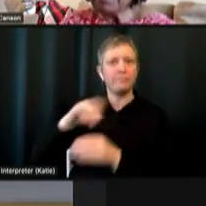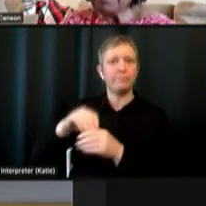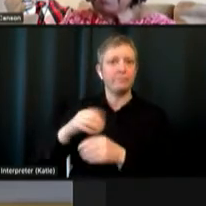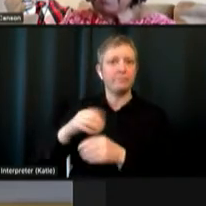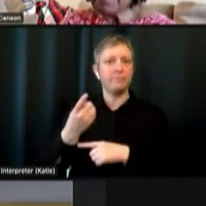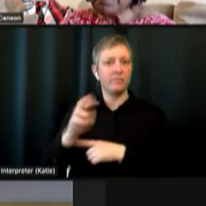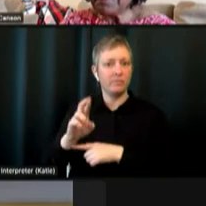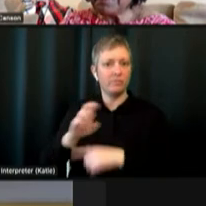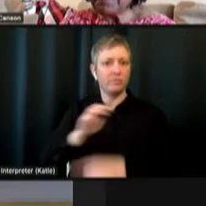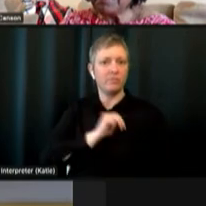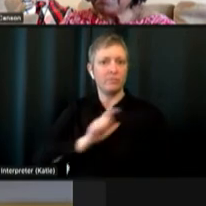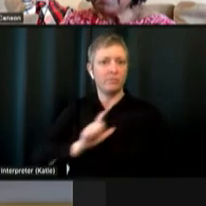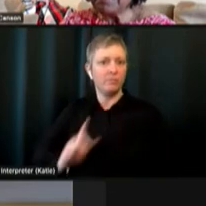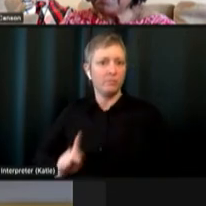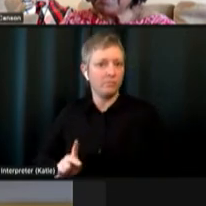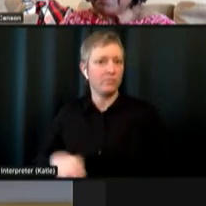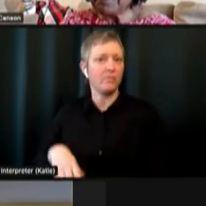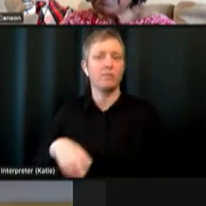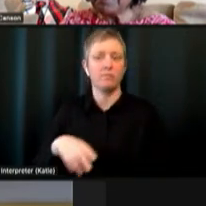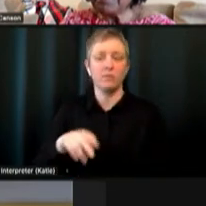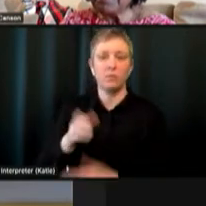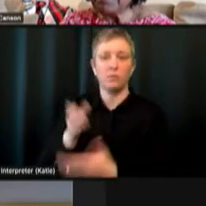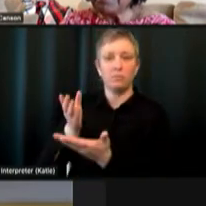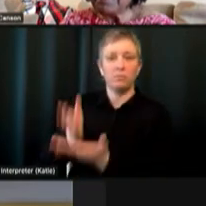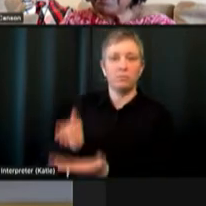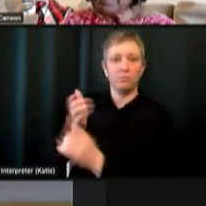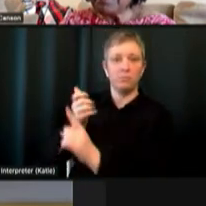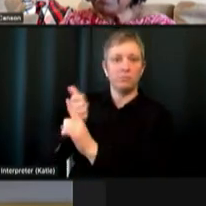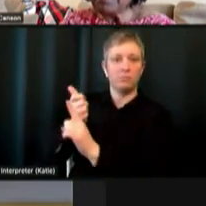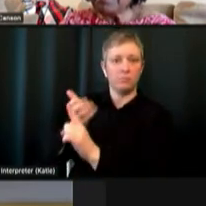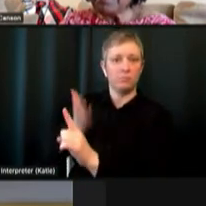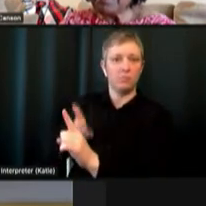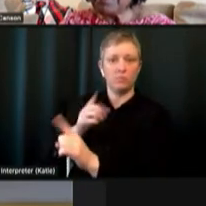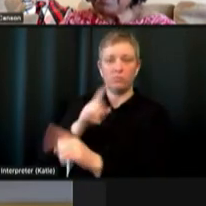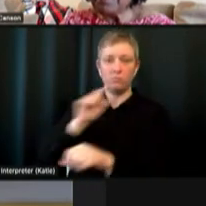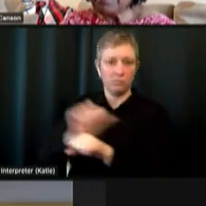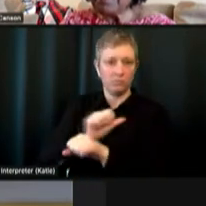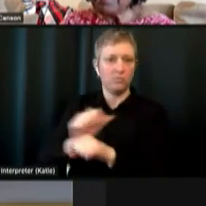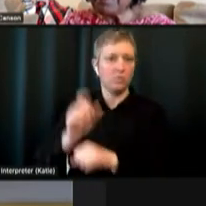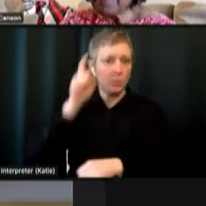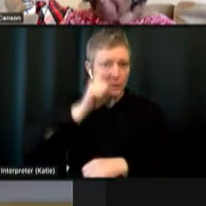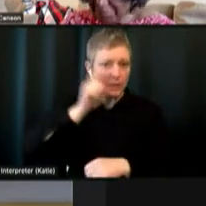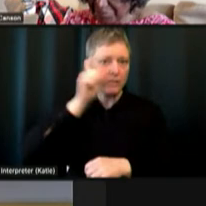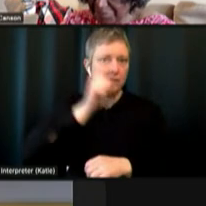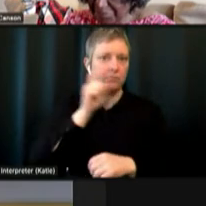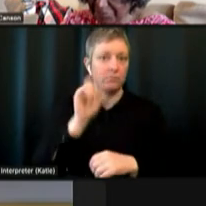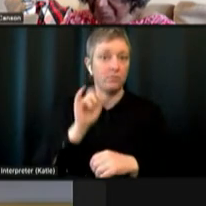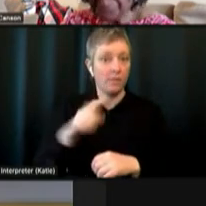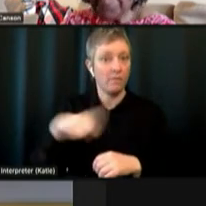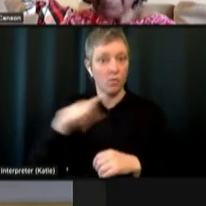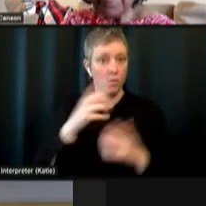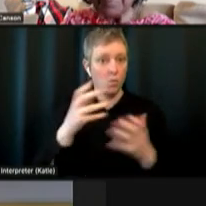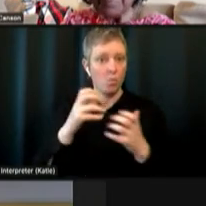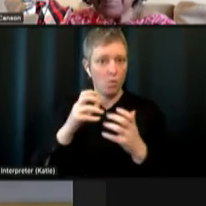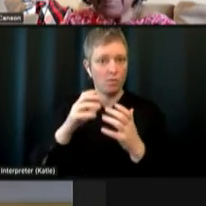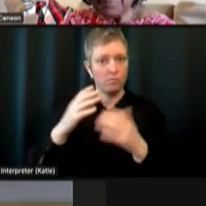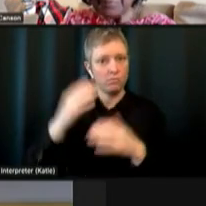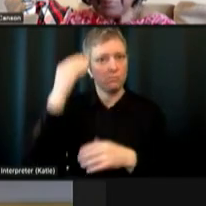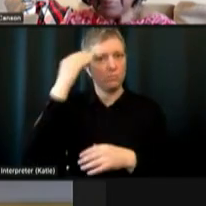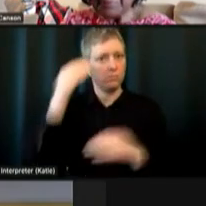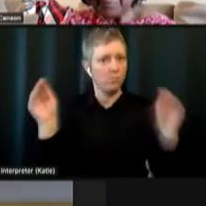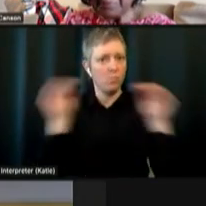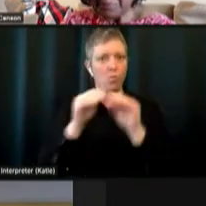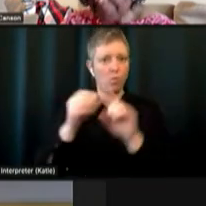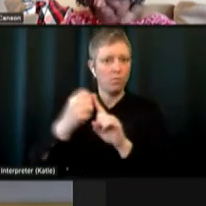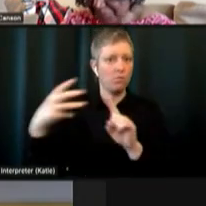with us someone who is truly wisdom for those who would like to know more and understand. If we listen